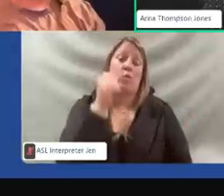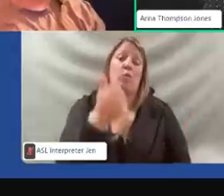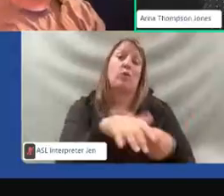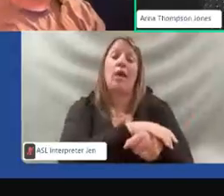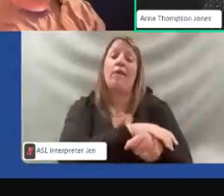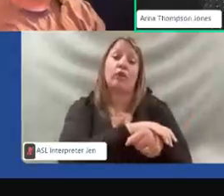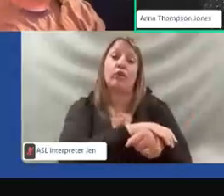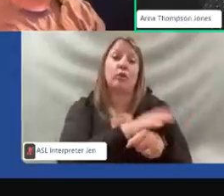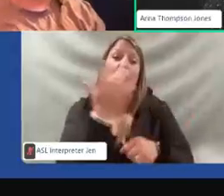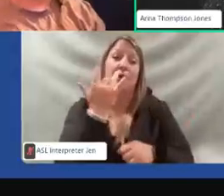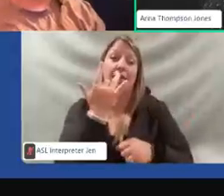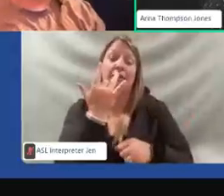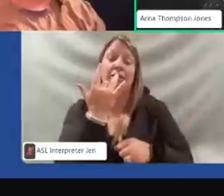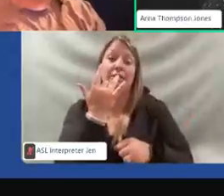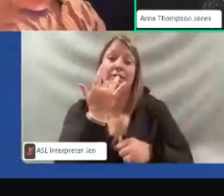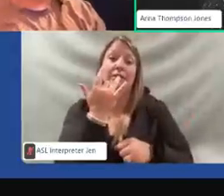because they